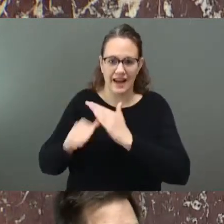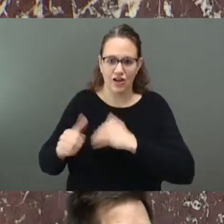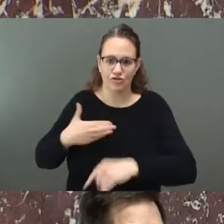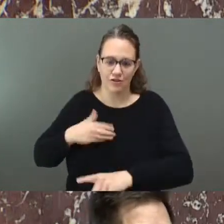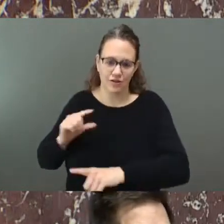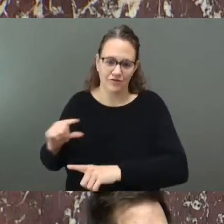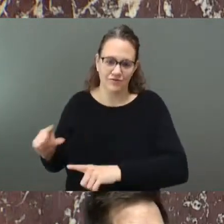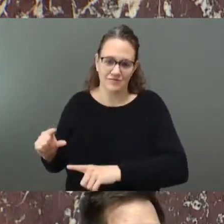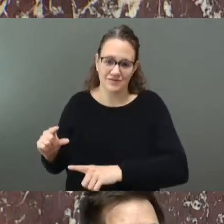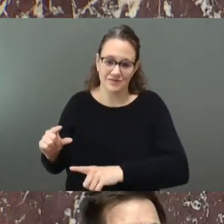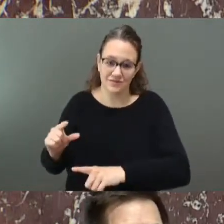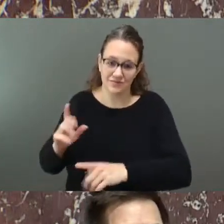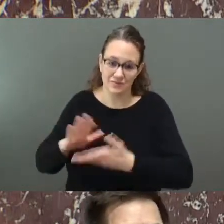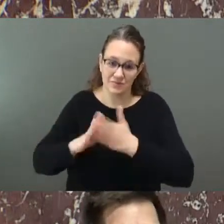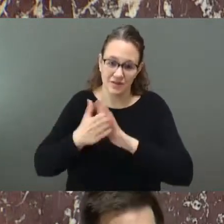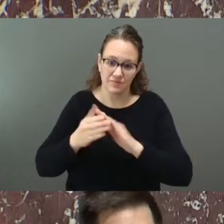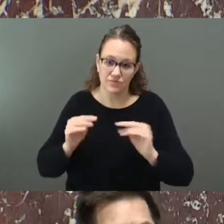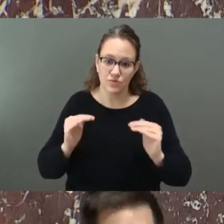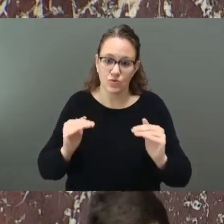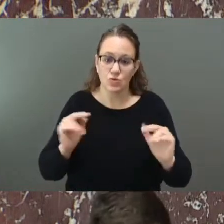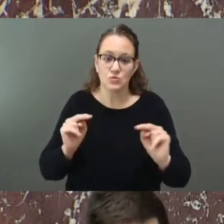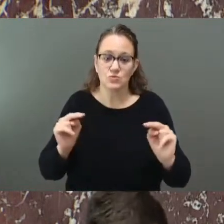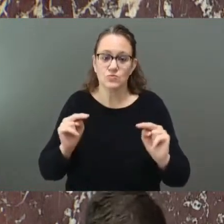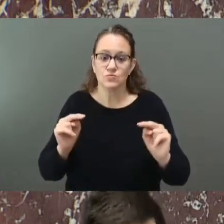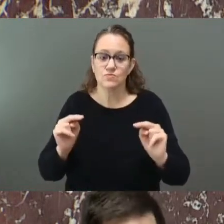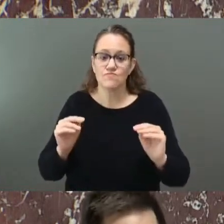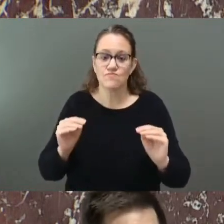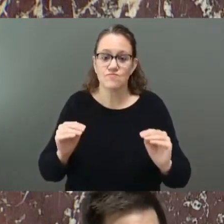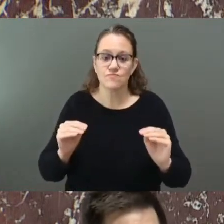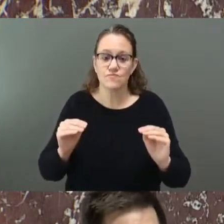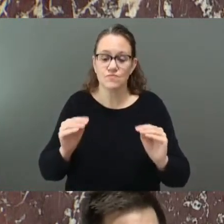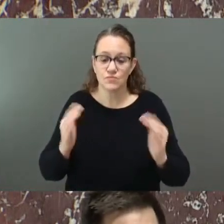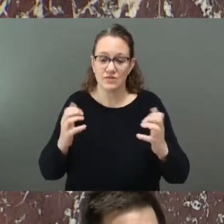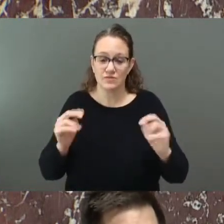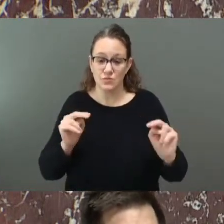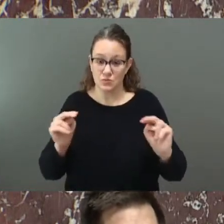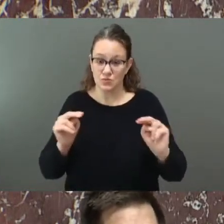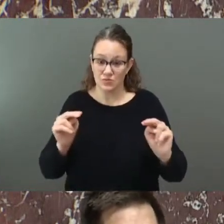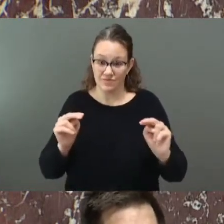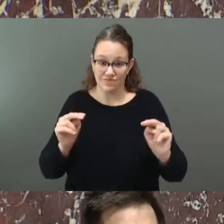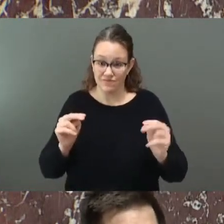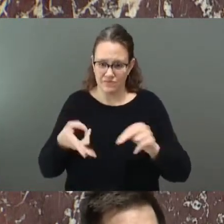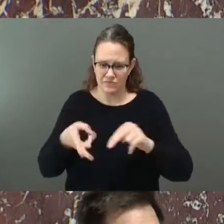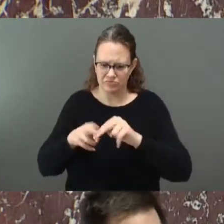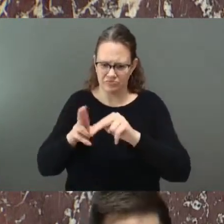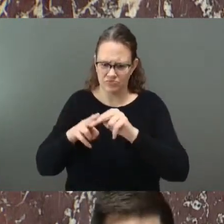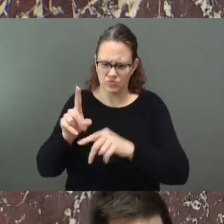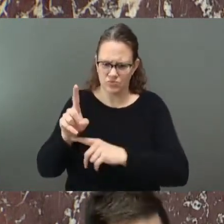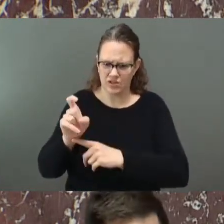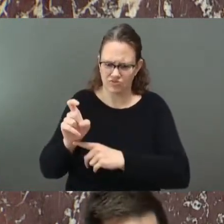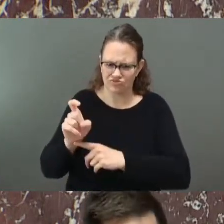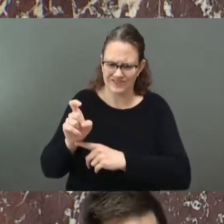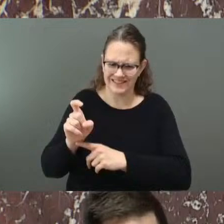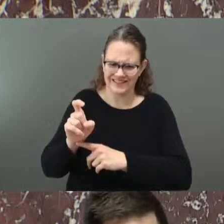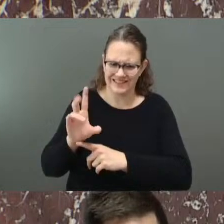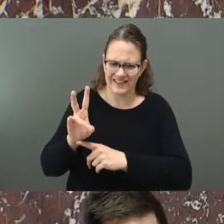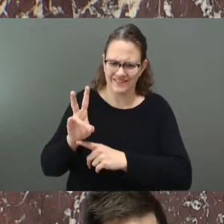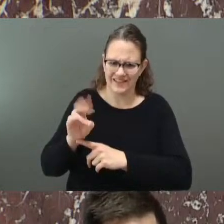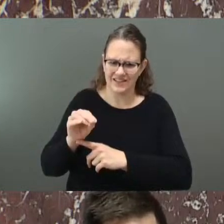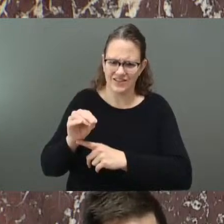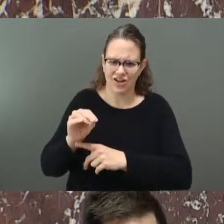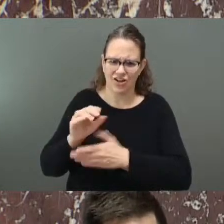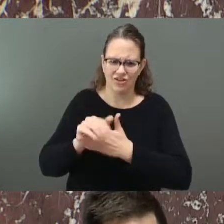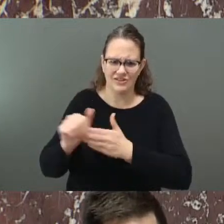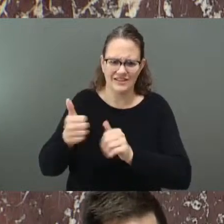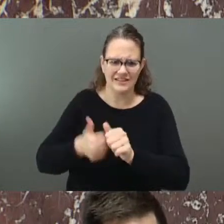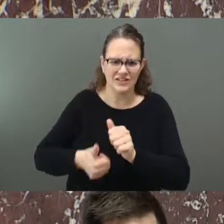No longer revenue neutral. It's going up to $170 a tonne, or 38 cents a litre, and emissions are actually going up under this Premier.